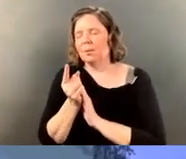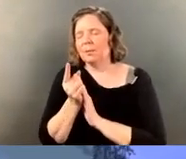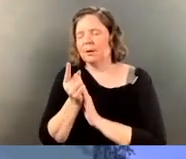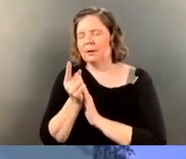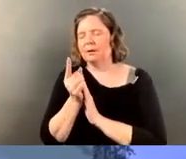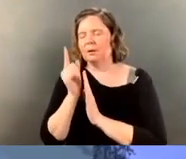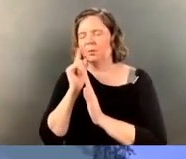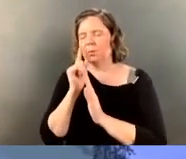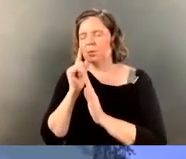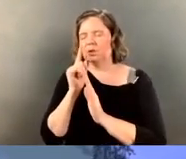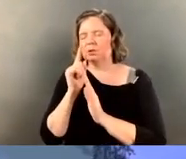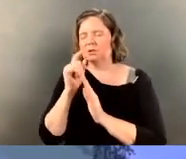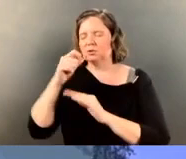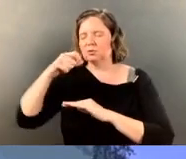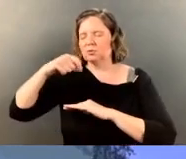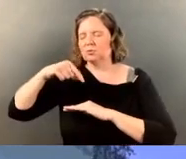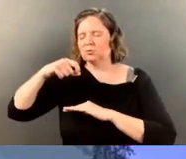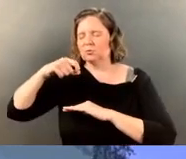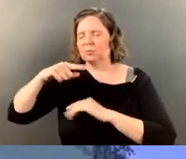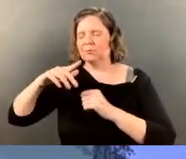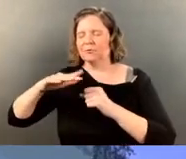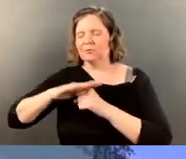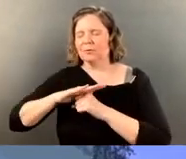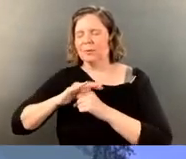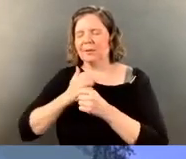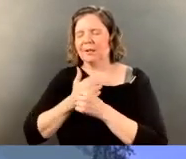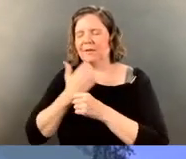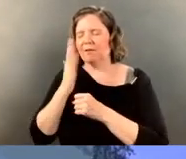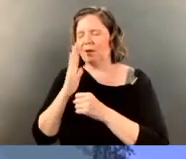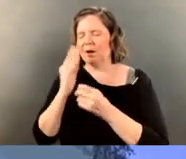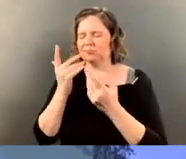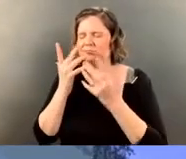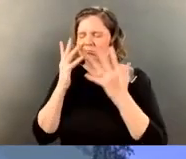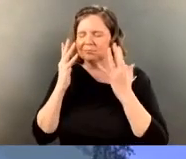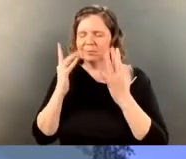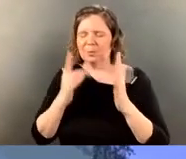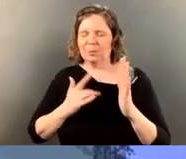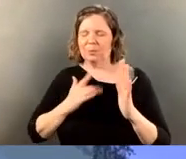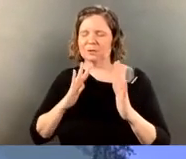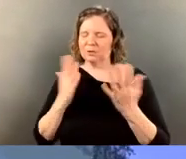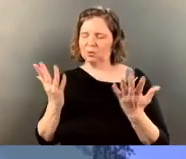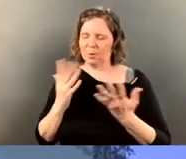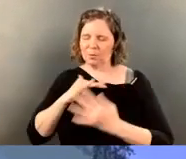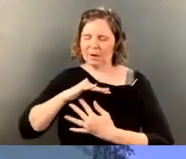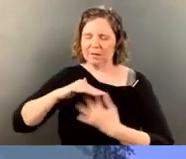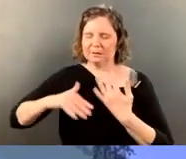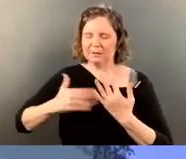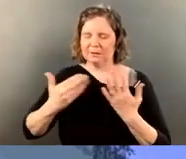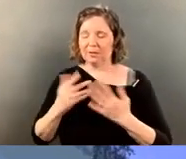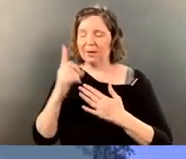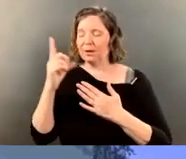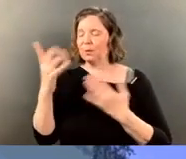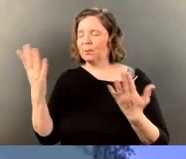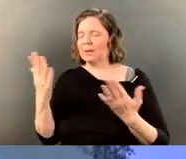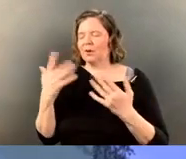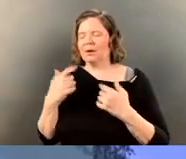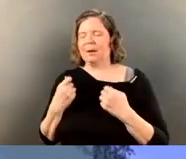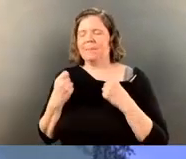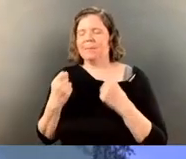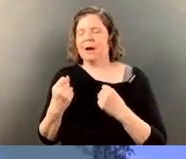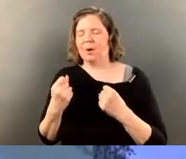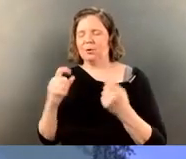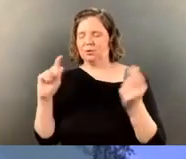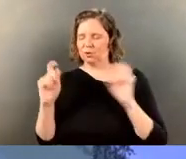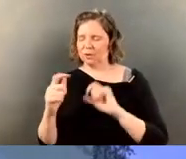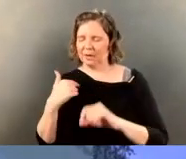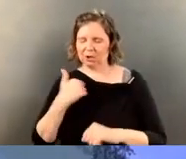would just drip with the love of God. I pray that we would just sense your presence here, that you would be here in power to change